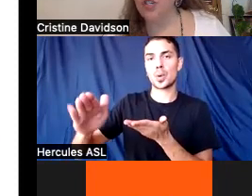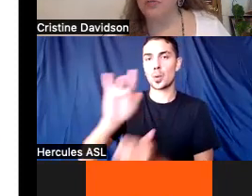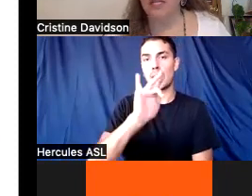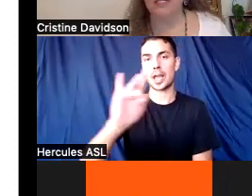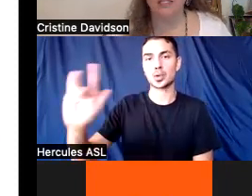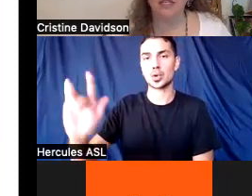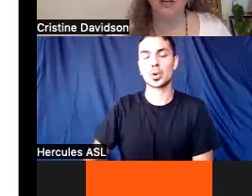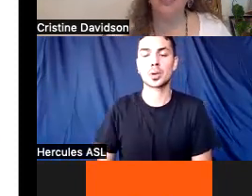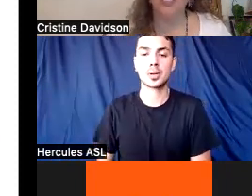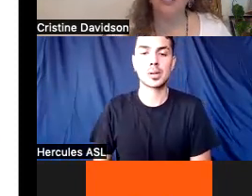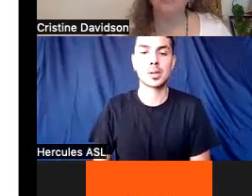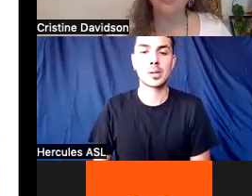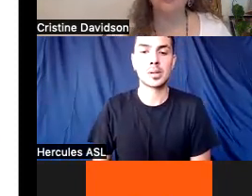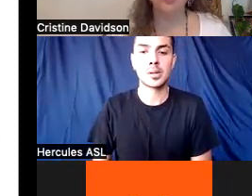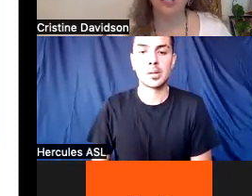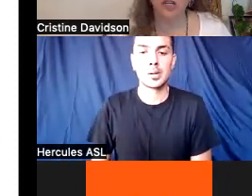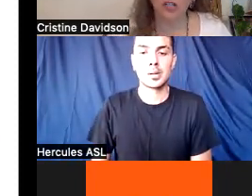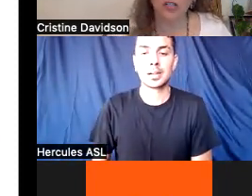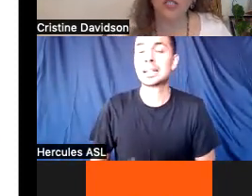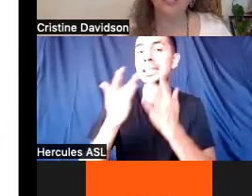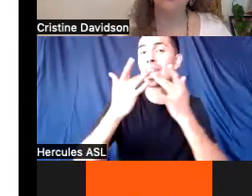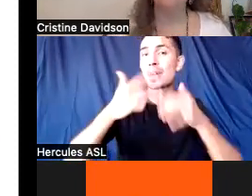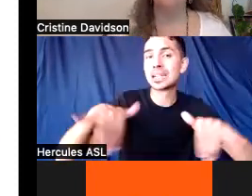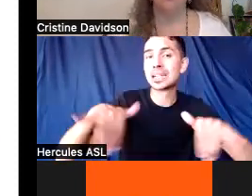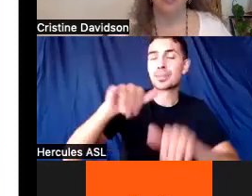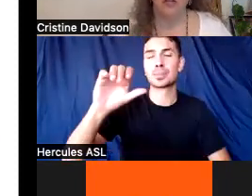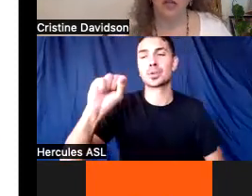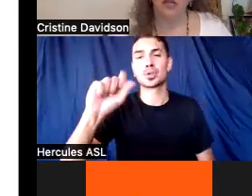objectifying and generalizing stereotypes, slurs.